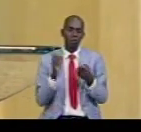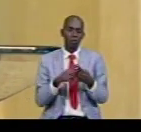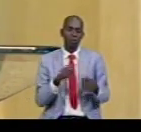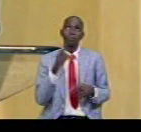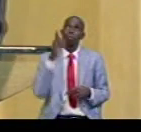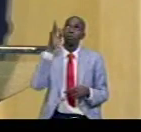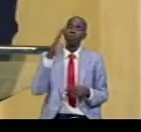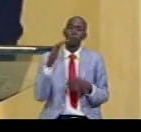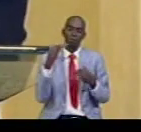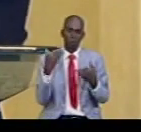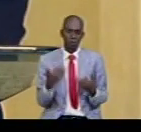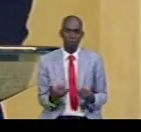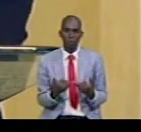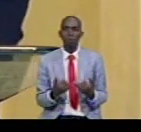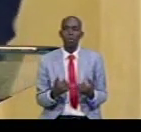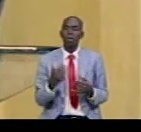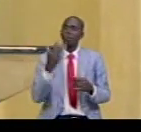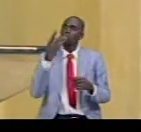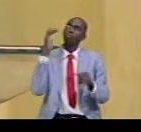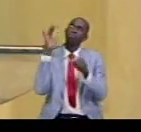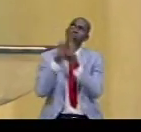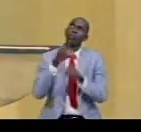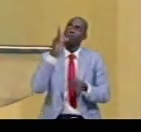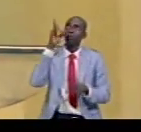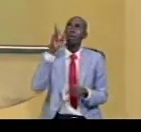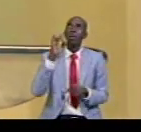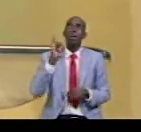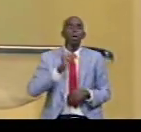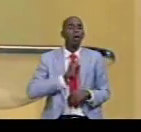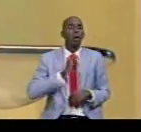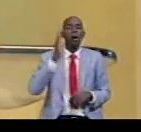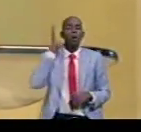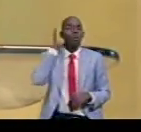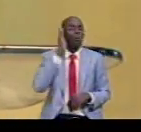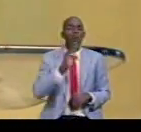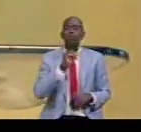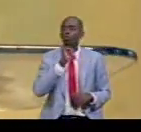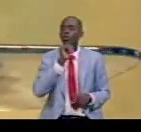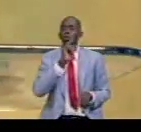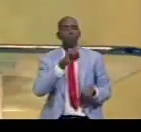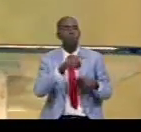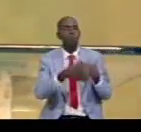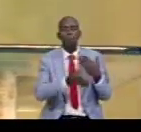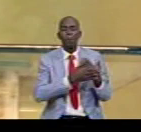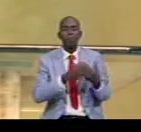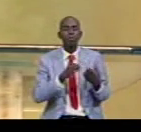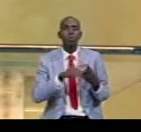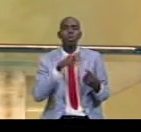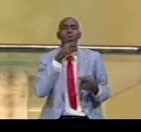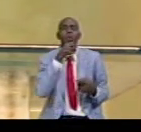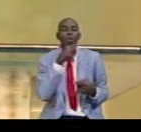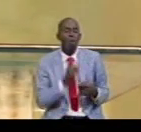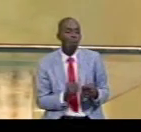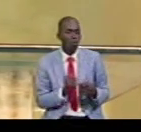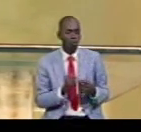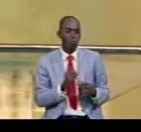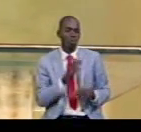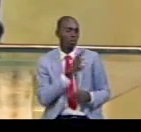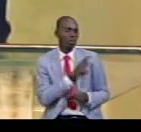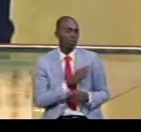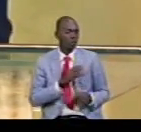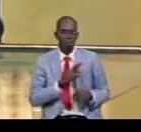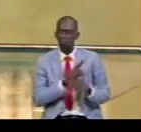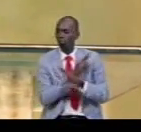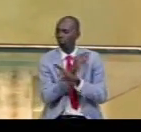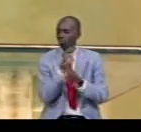back to the old life. Can somebody open their mouth and begin to tell the Lord right now? I will not go back to the old life. The life you are purging me this